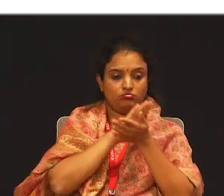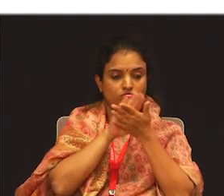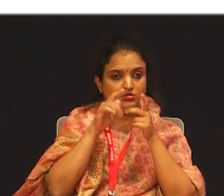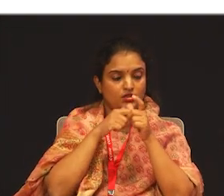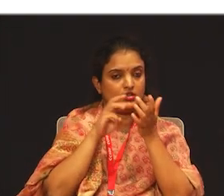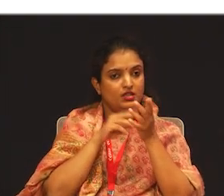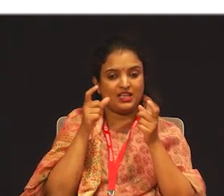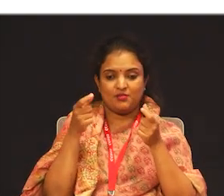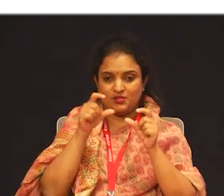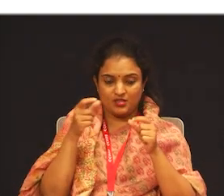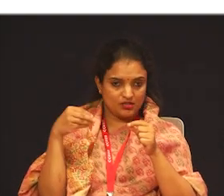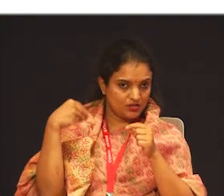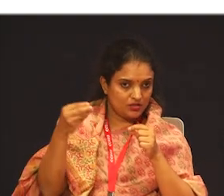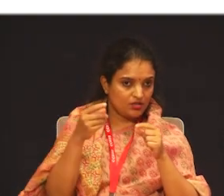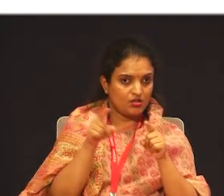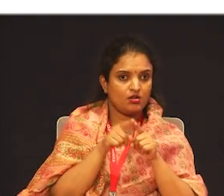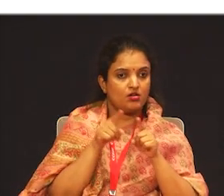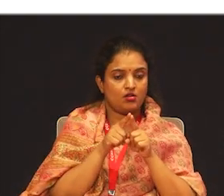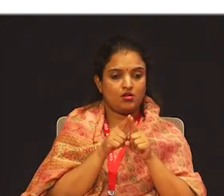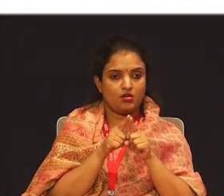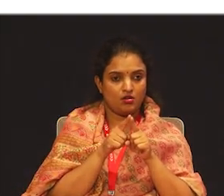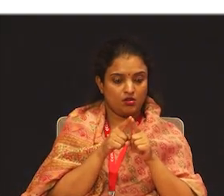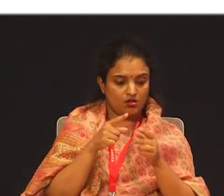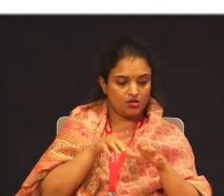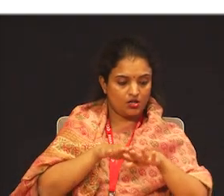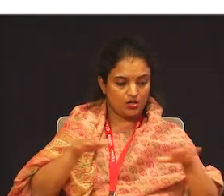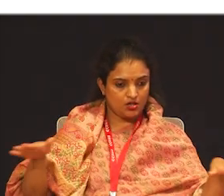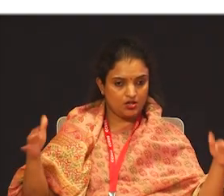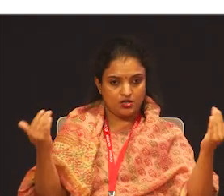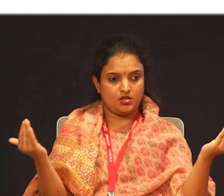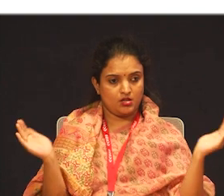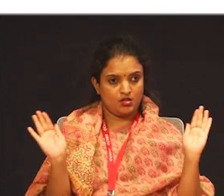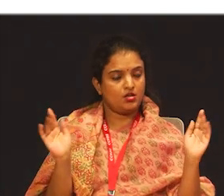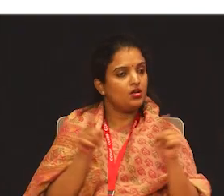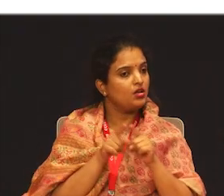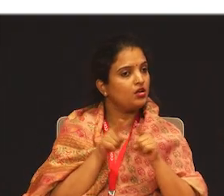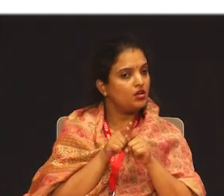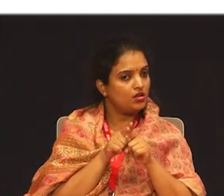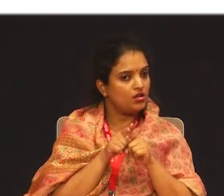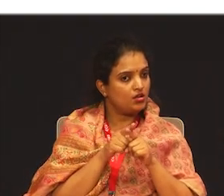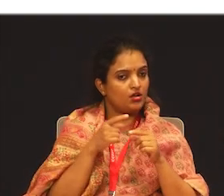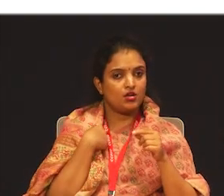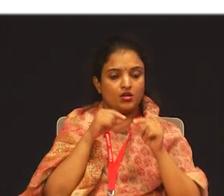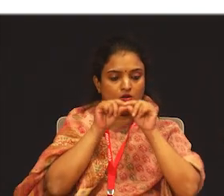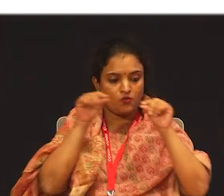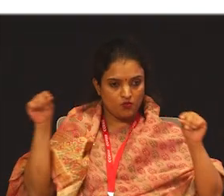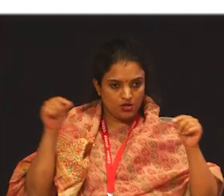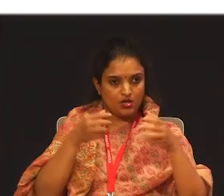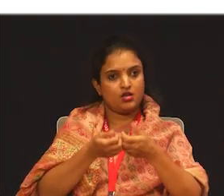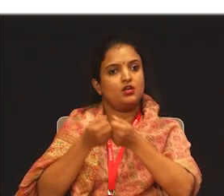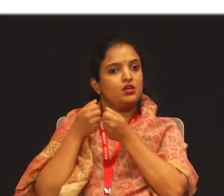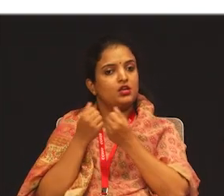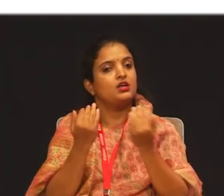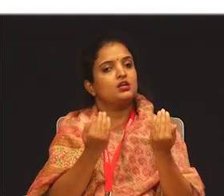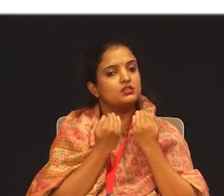Can we have rounded corners of the tables? Can we tape the wires so that safety